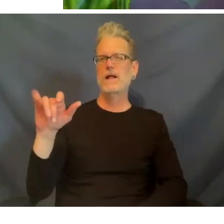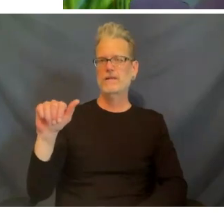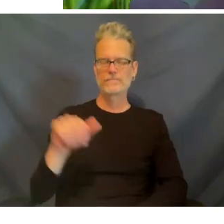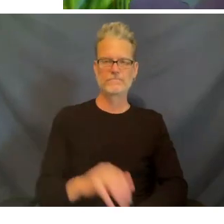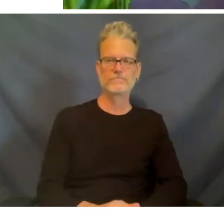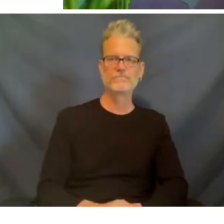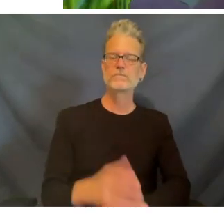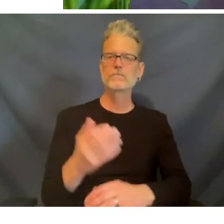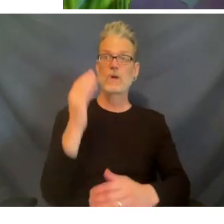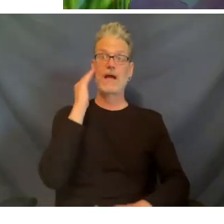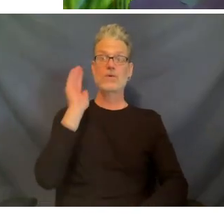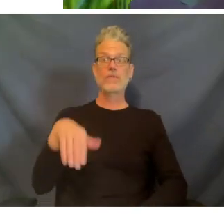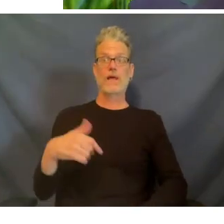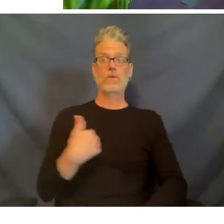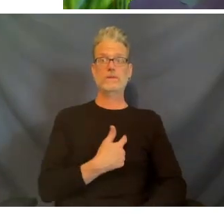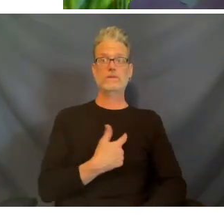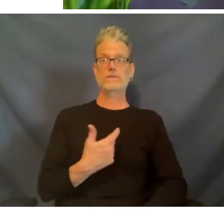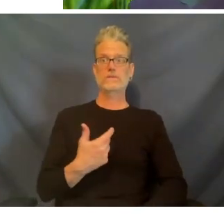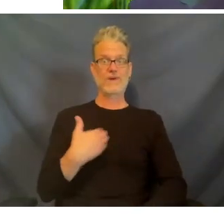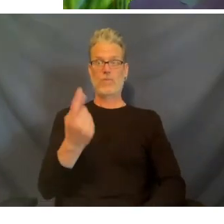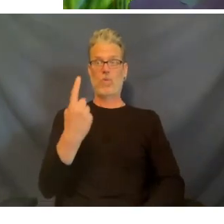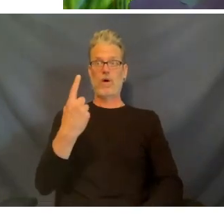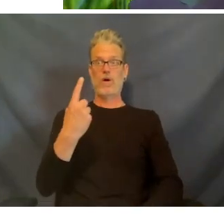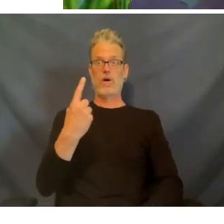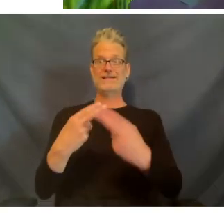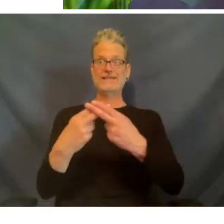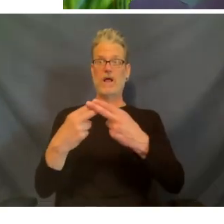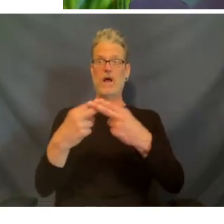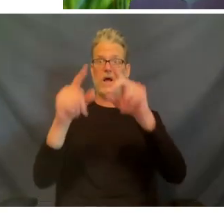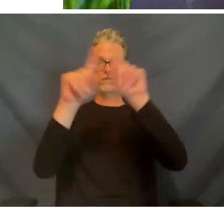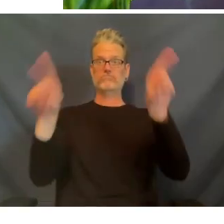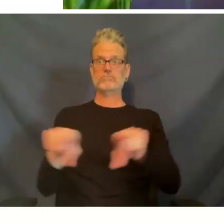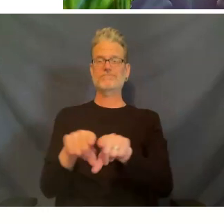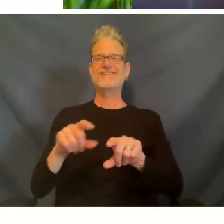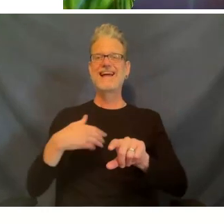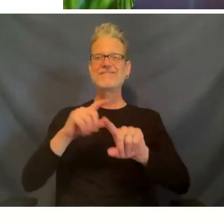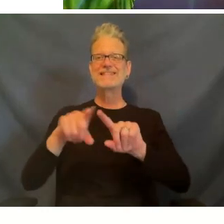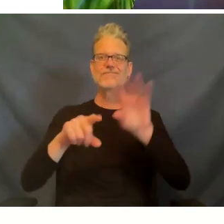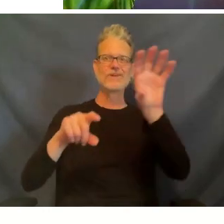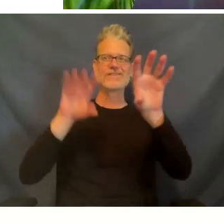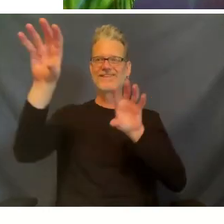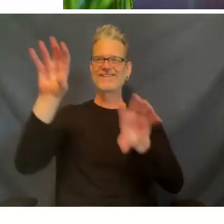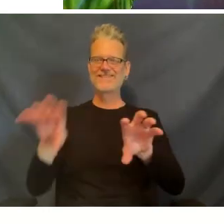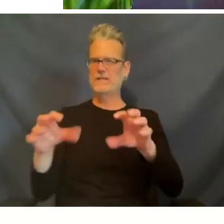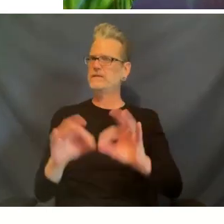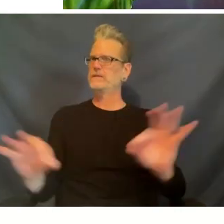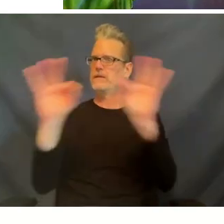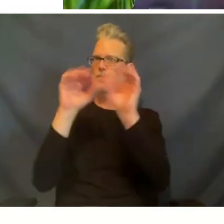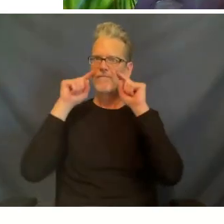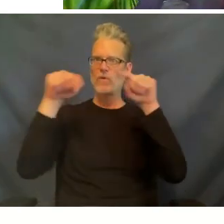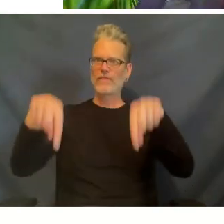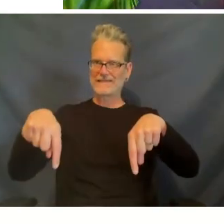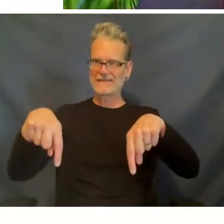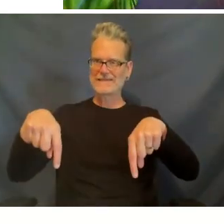And so I know that we really just have this one slide up, but I think that there's a number of different areas that are really important and critical to this conversation. And